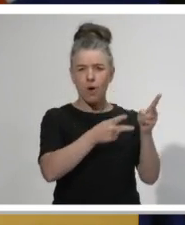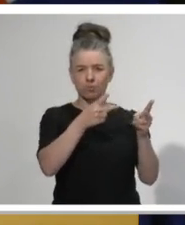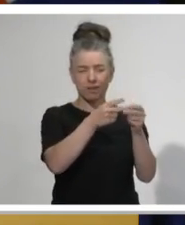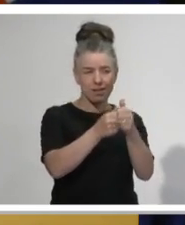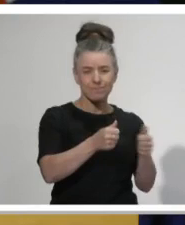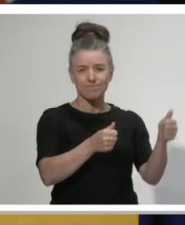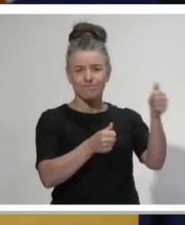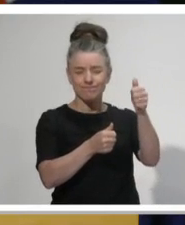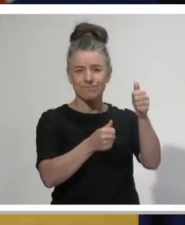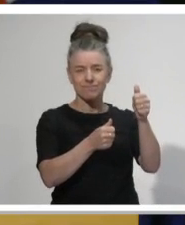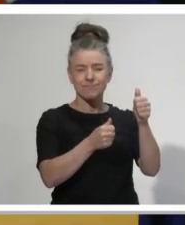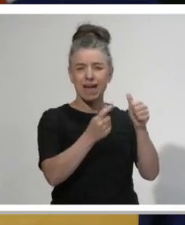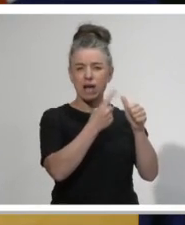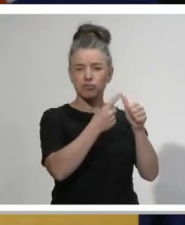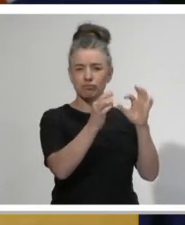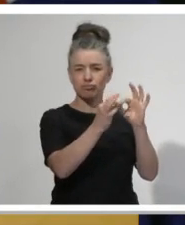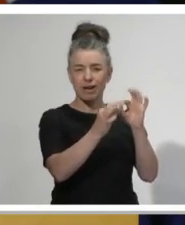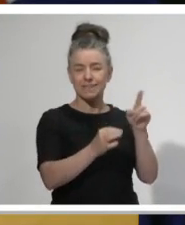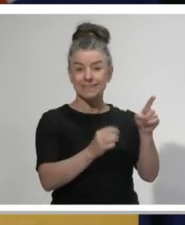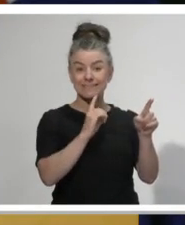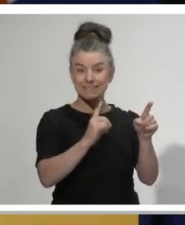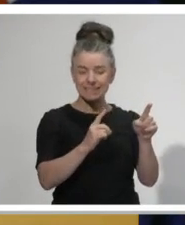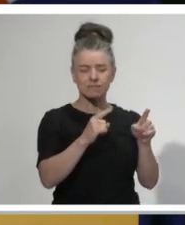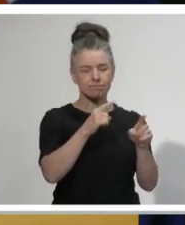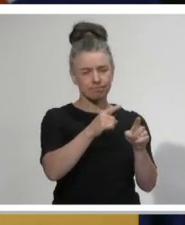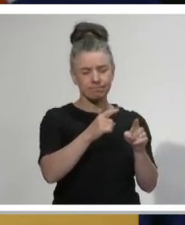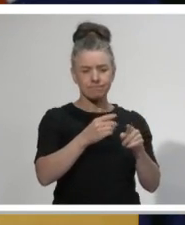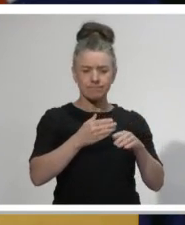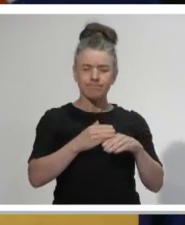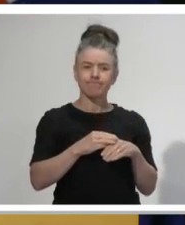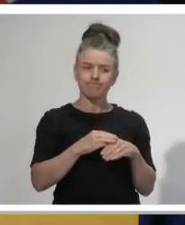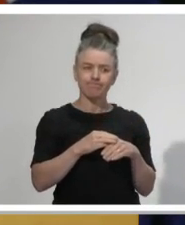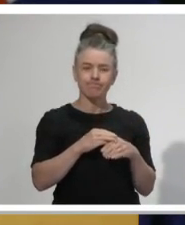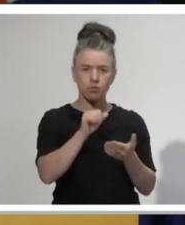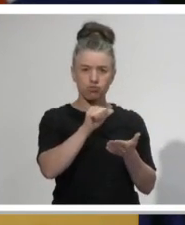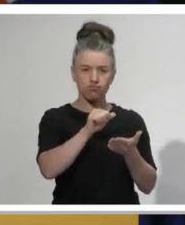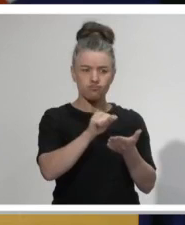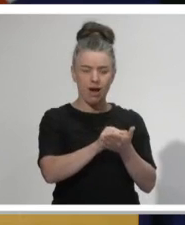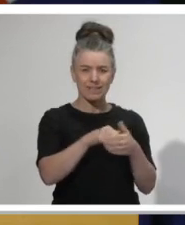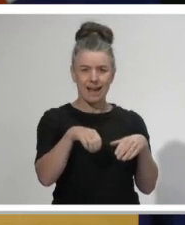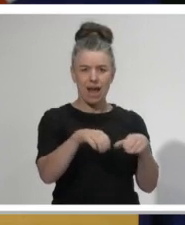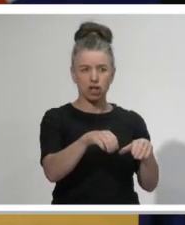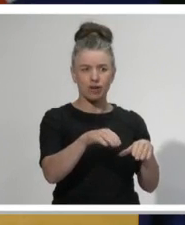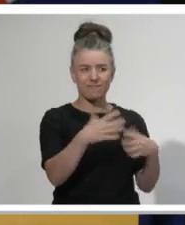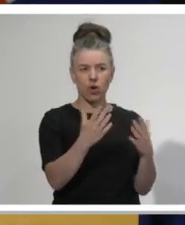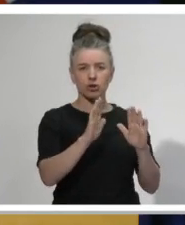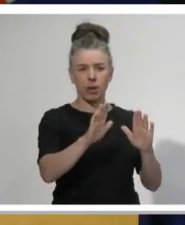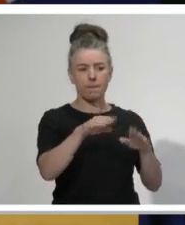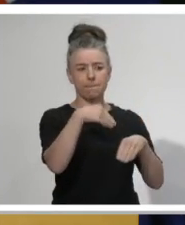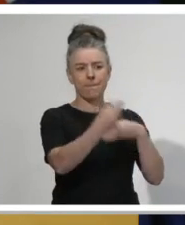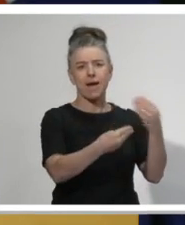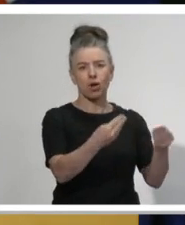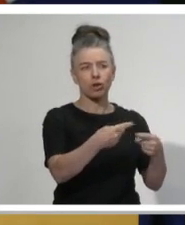Dr. Andrew Brandt, and he has assured me that they have taken all appropriate actions to minimise any potential risks to patients